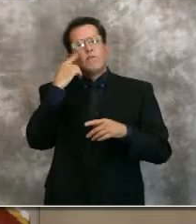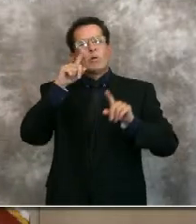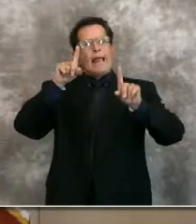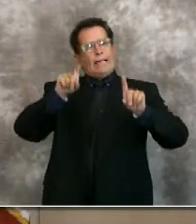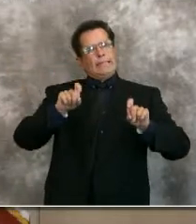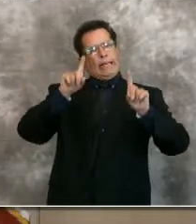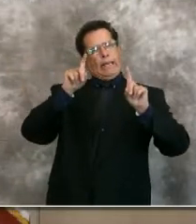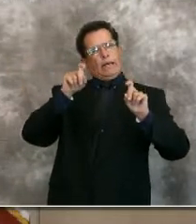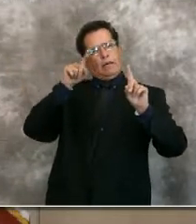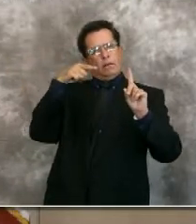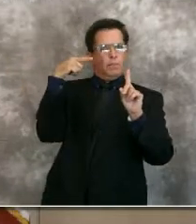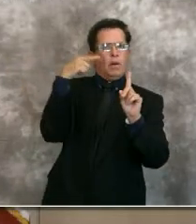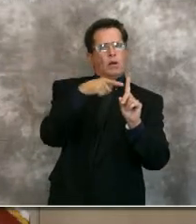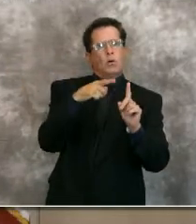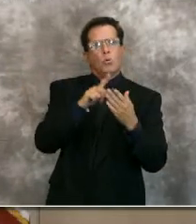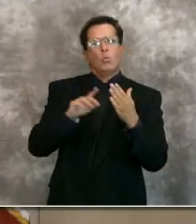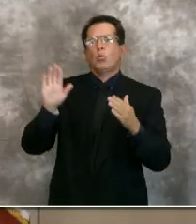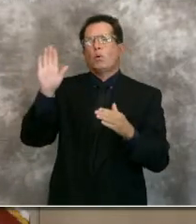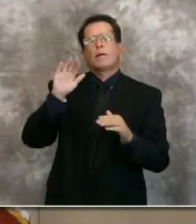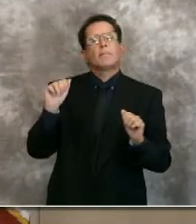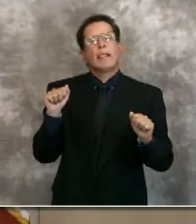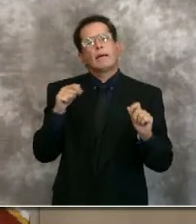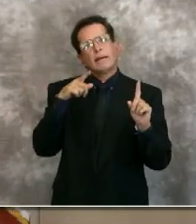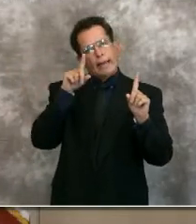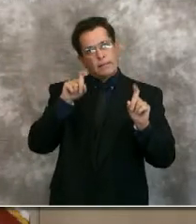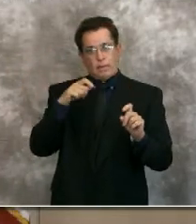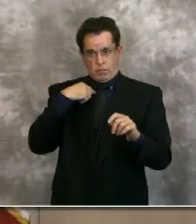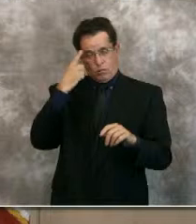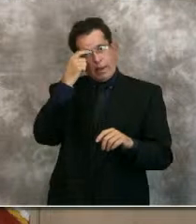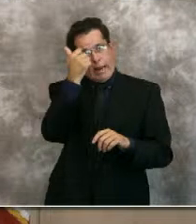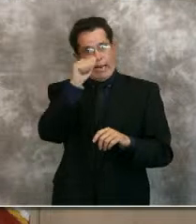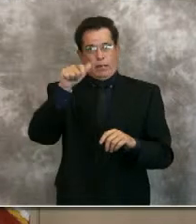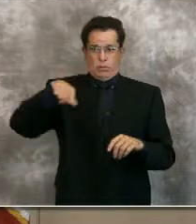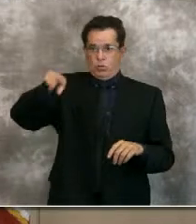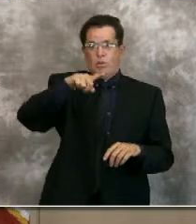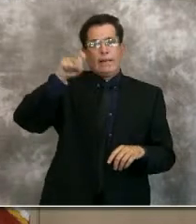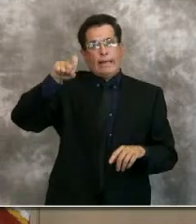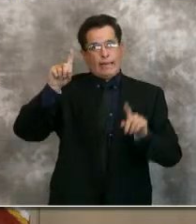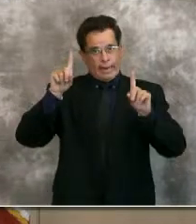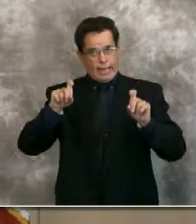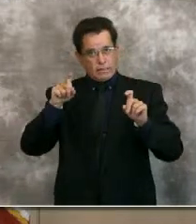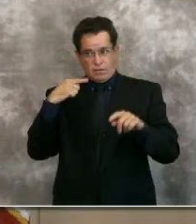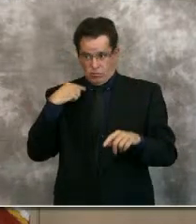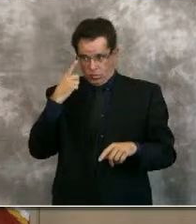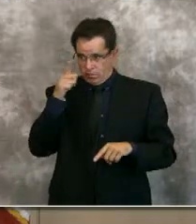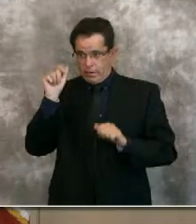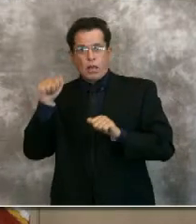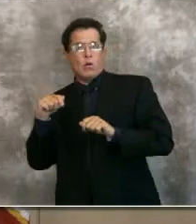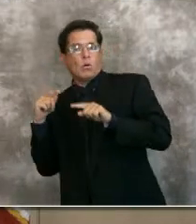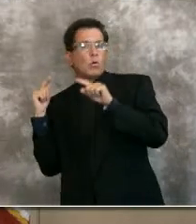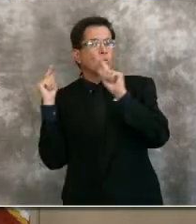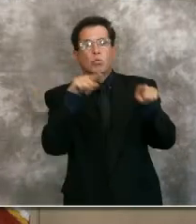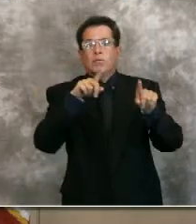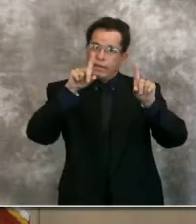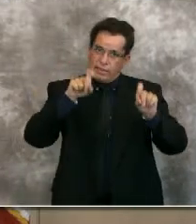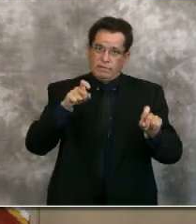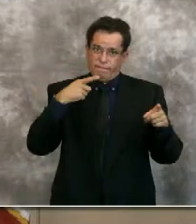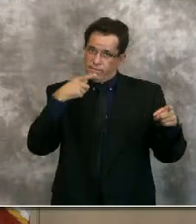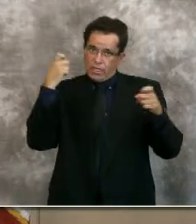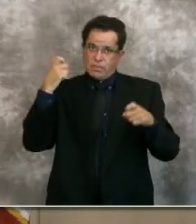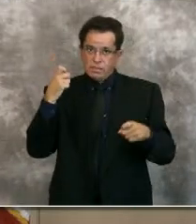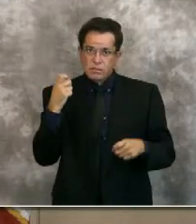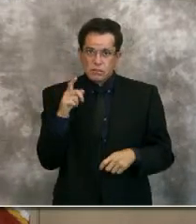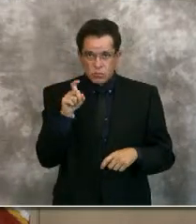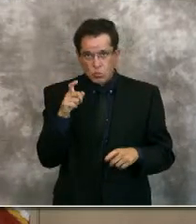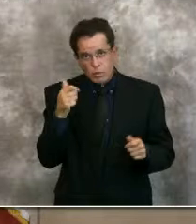And at this point, essentially, can anyone who wants to get a test get one reasonably quickly? And are there,